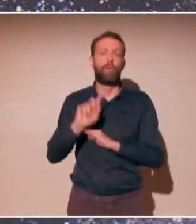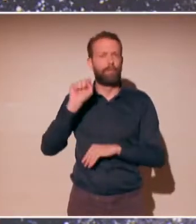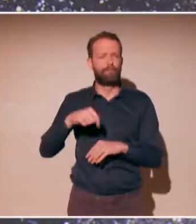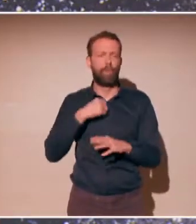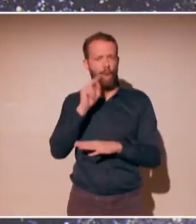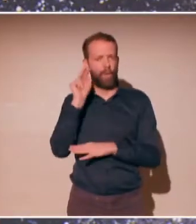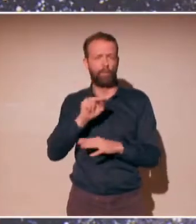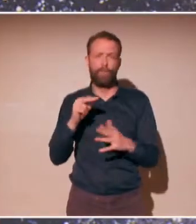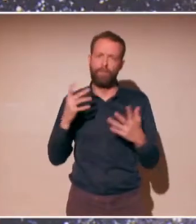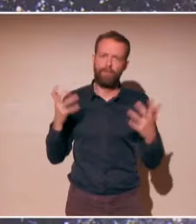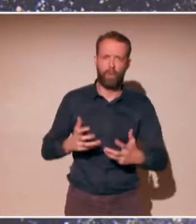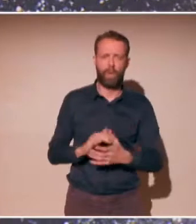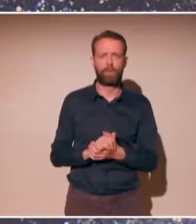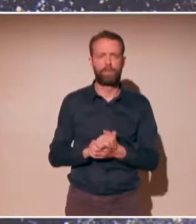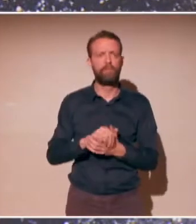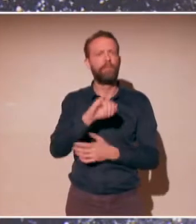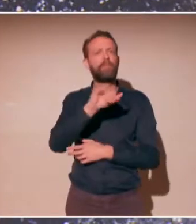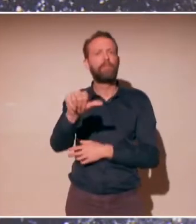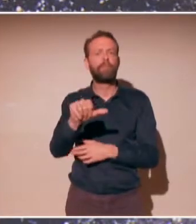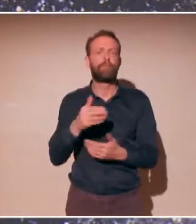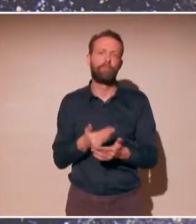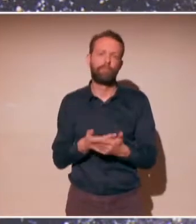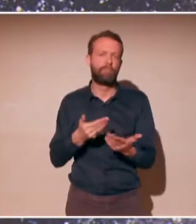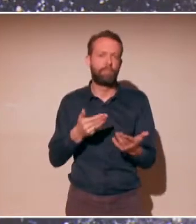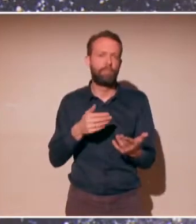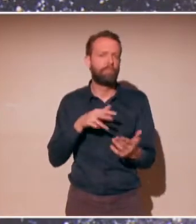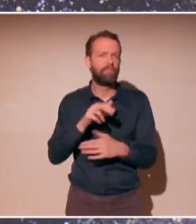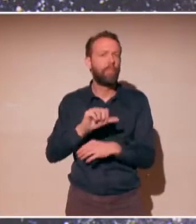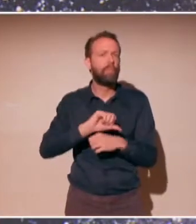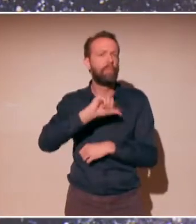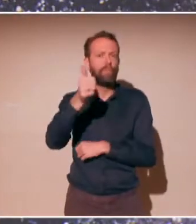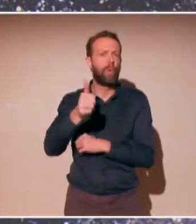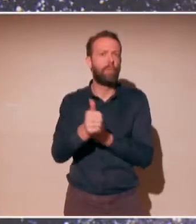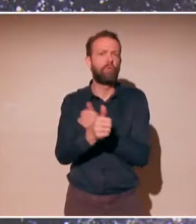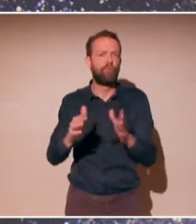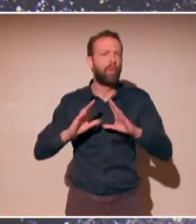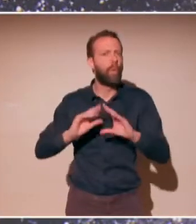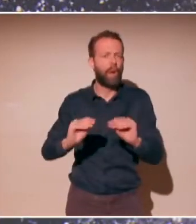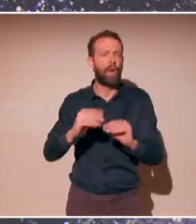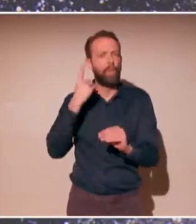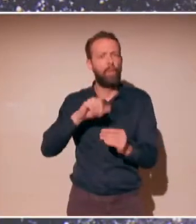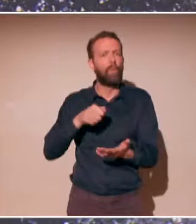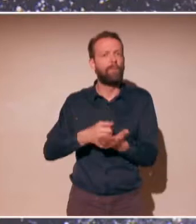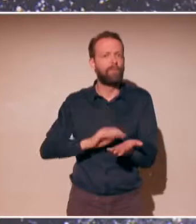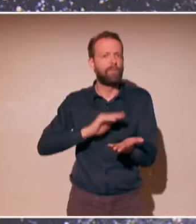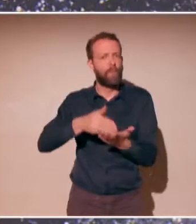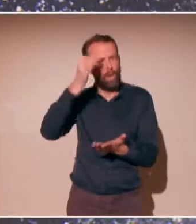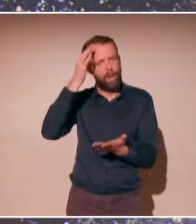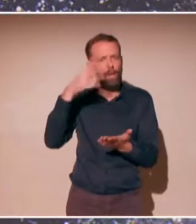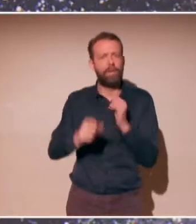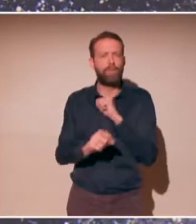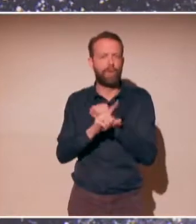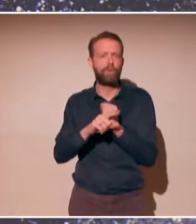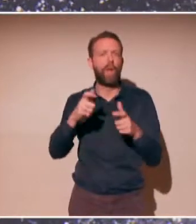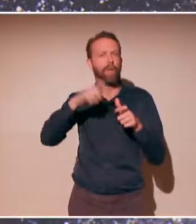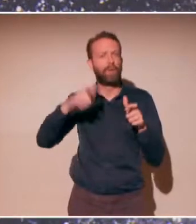regulatory framework idea. And we also need to be very strong and very proactive